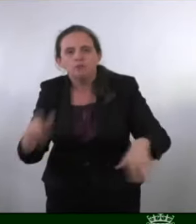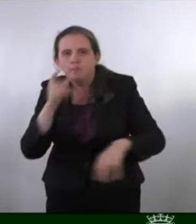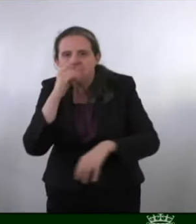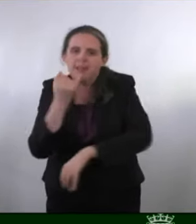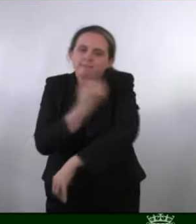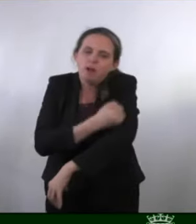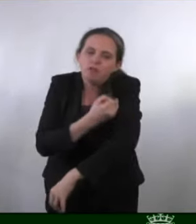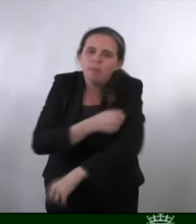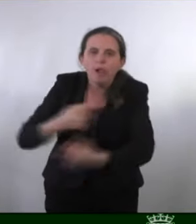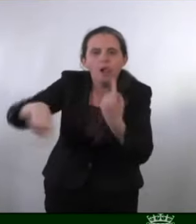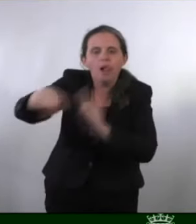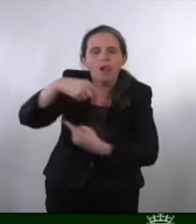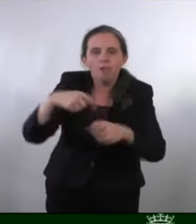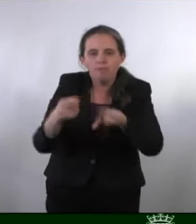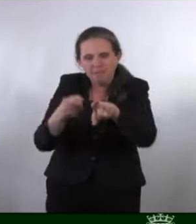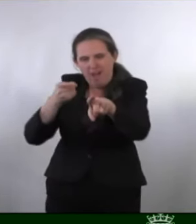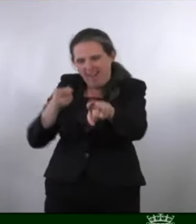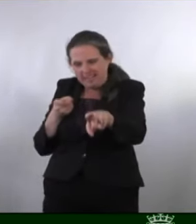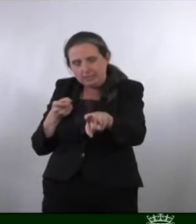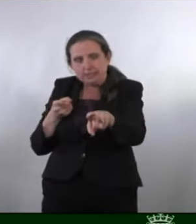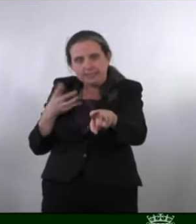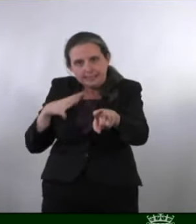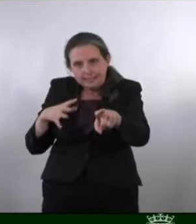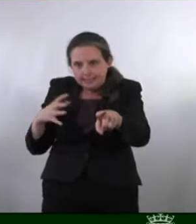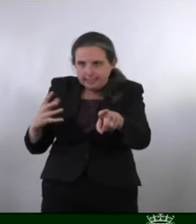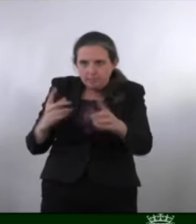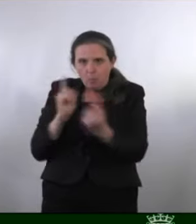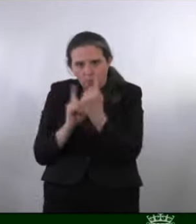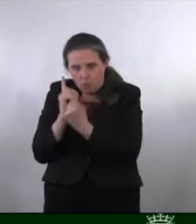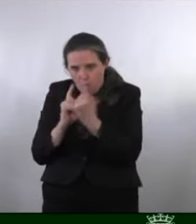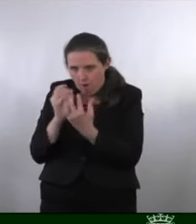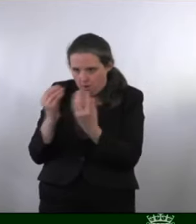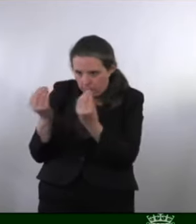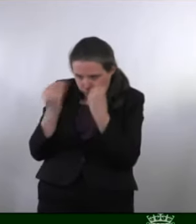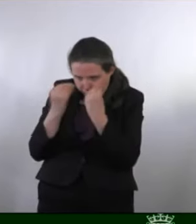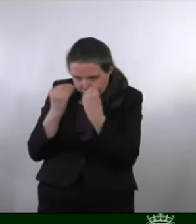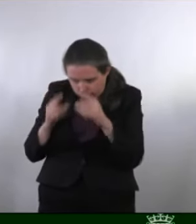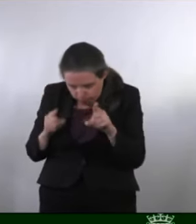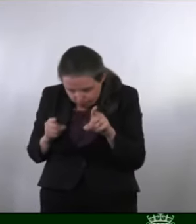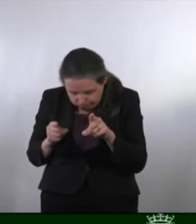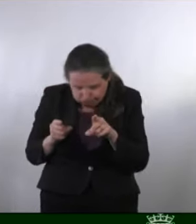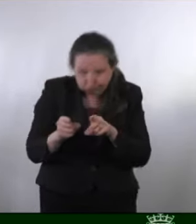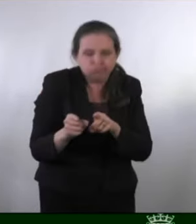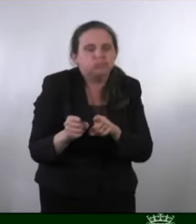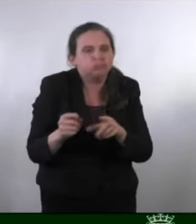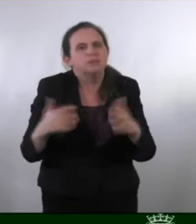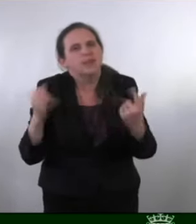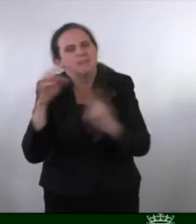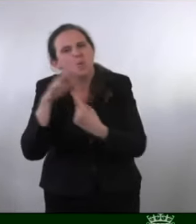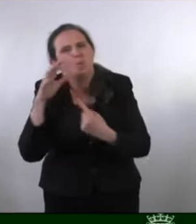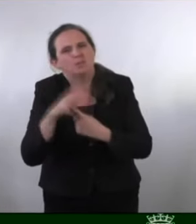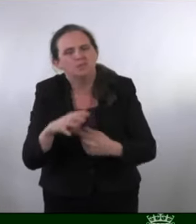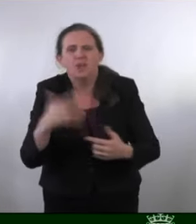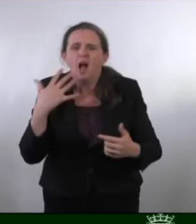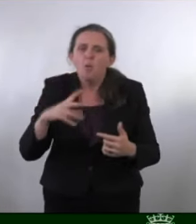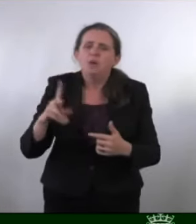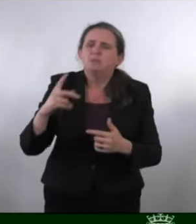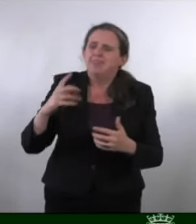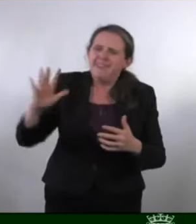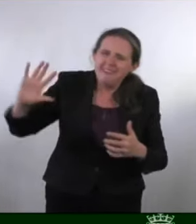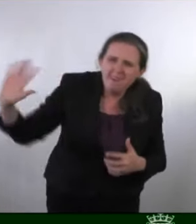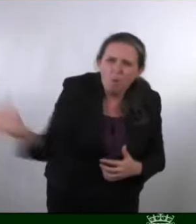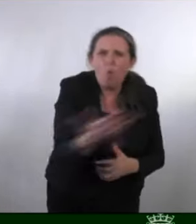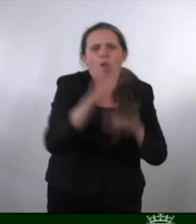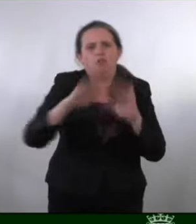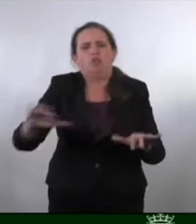one-on-one tuition. I want to see every child supported, and that applies, as she rightly says, to